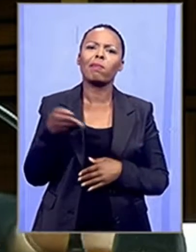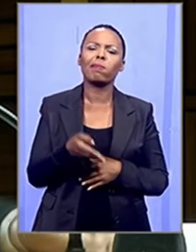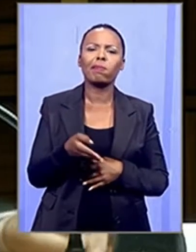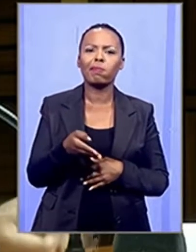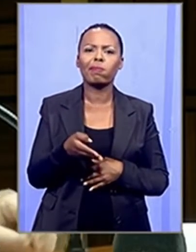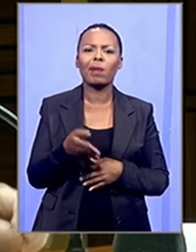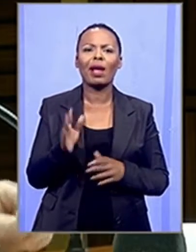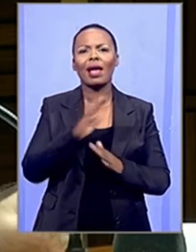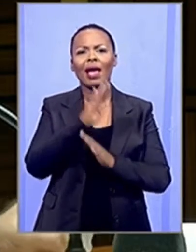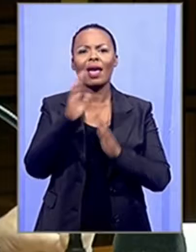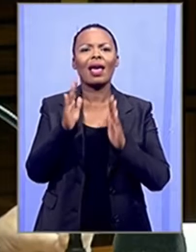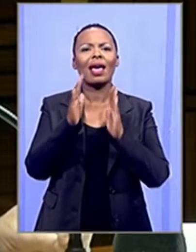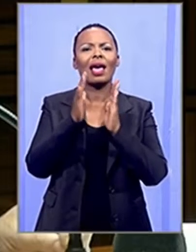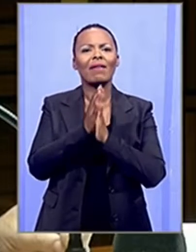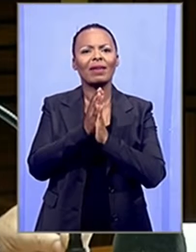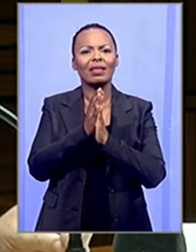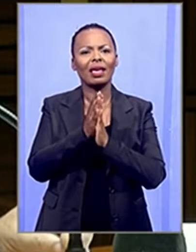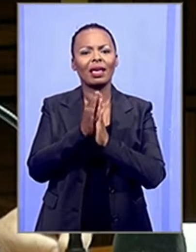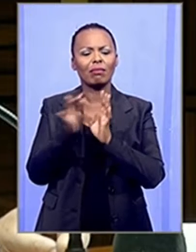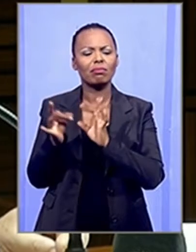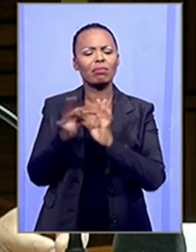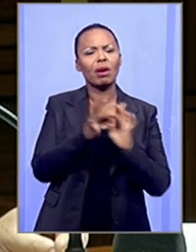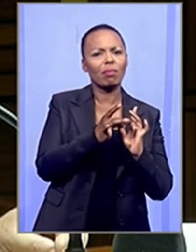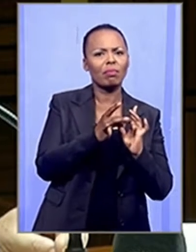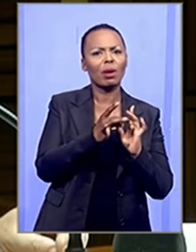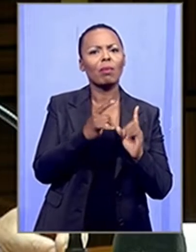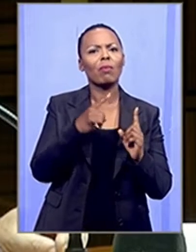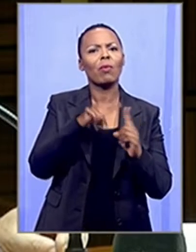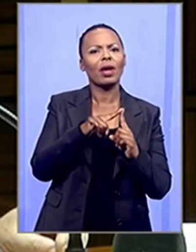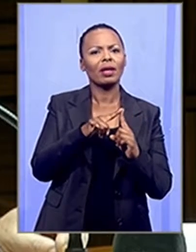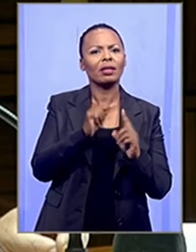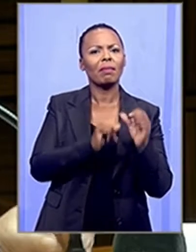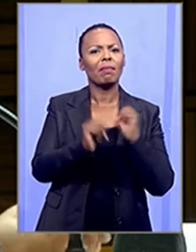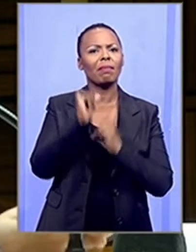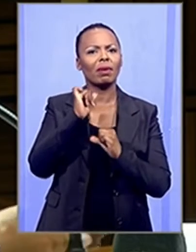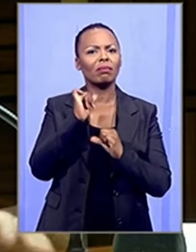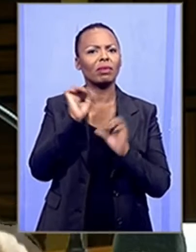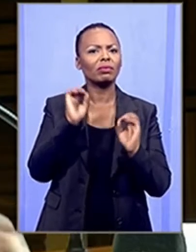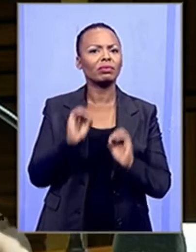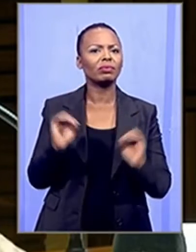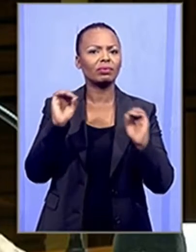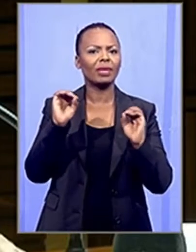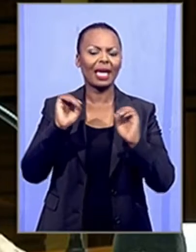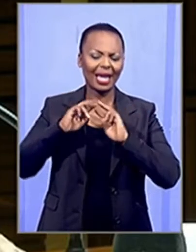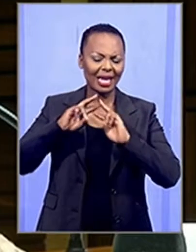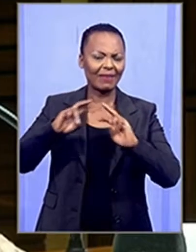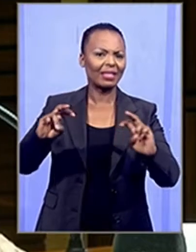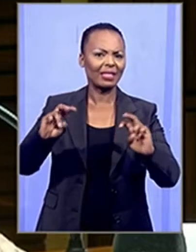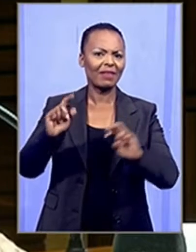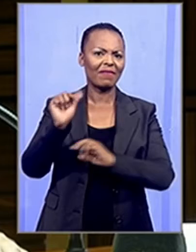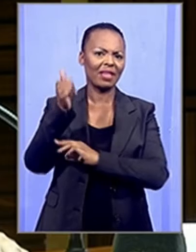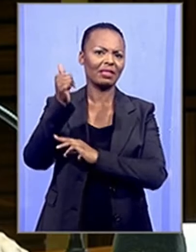Everything leading up to that point where there is no return must be investigated.